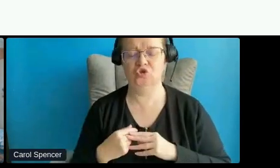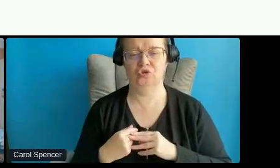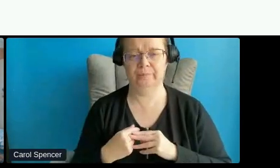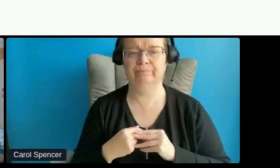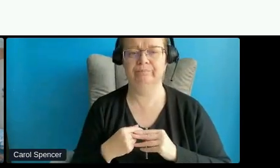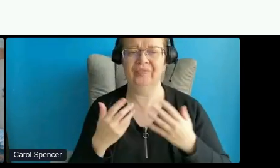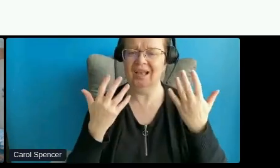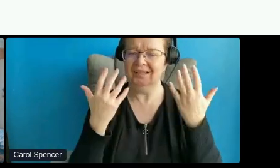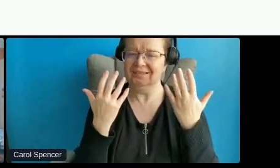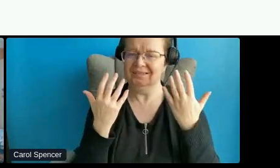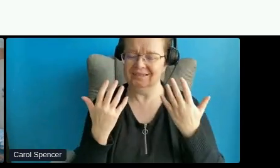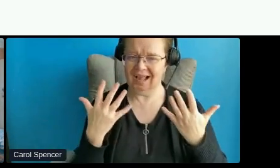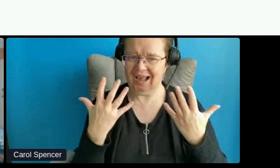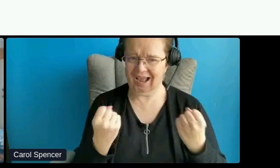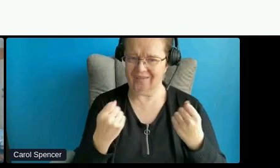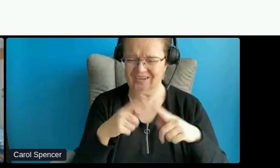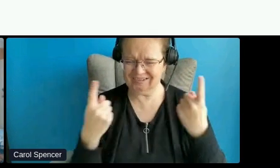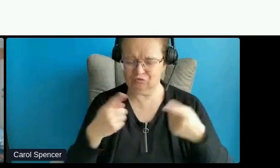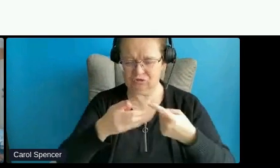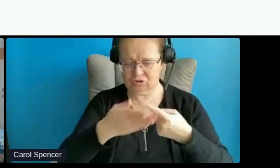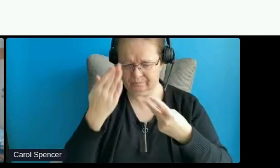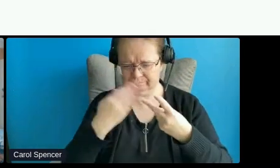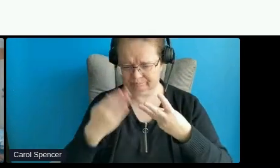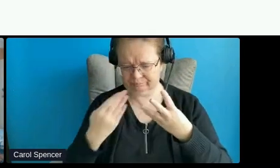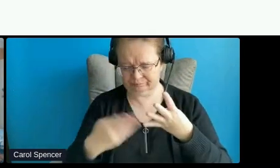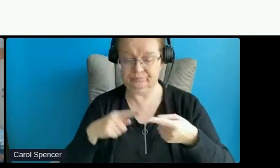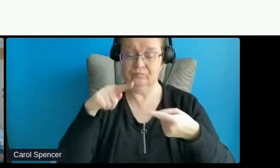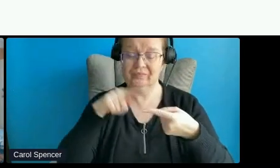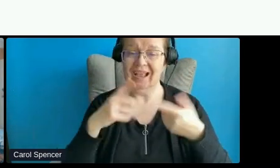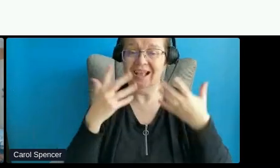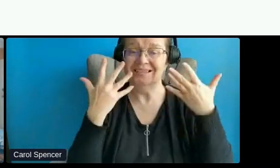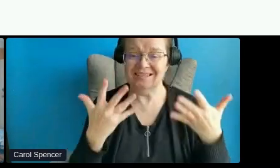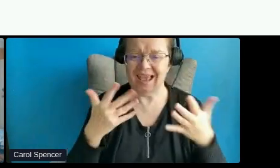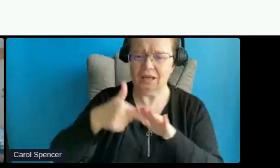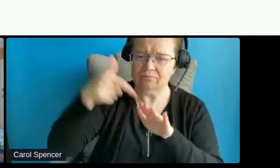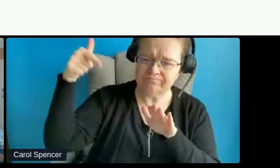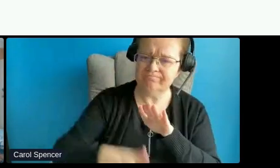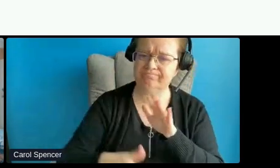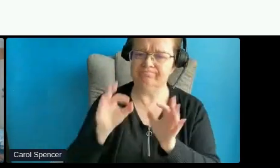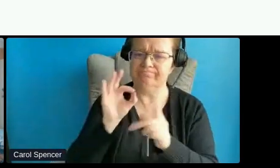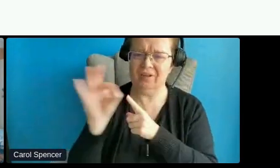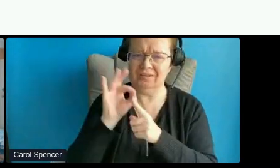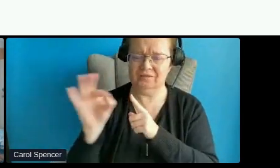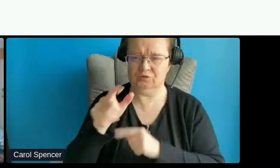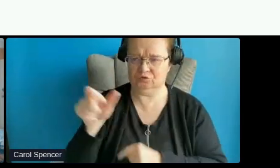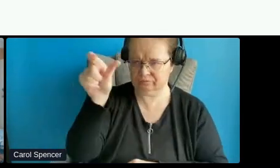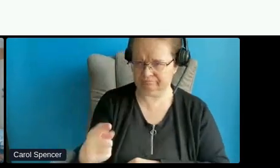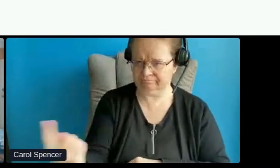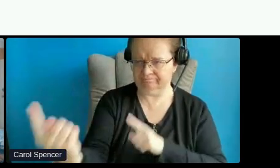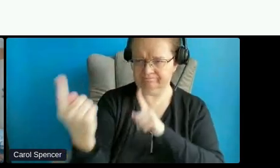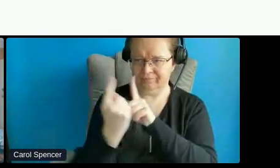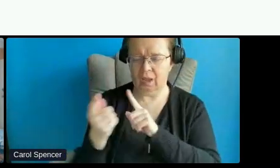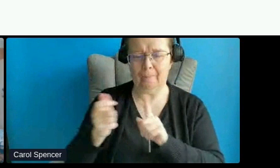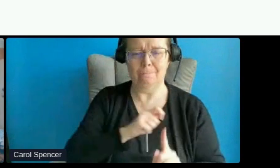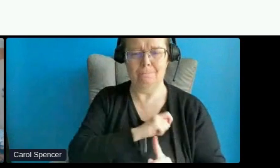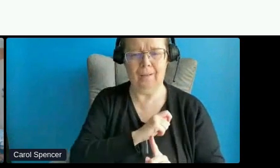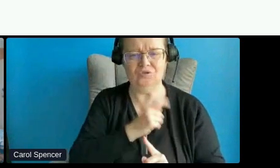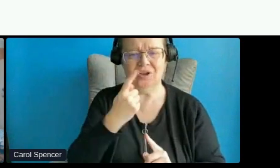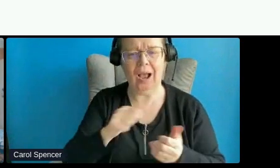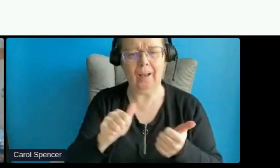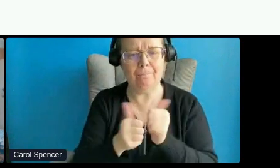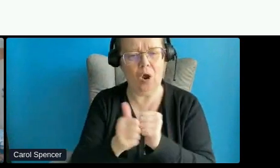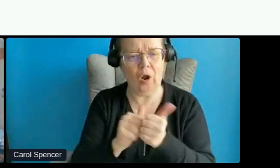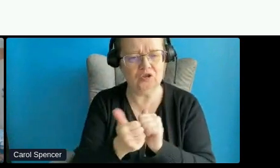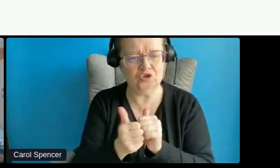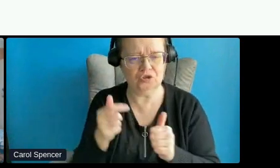involved a number of different stages. So we did 10 depth interviews with member and partner organizations. We also undertook